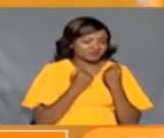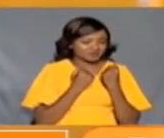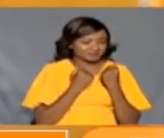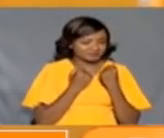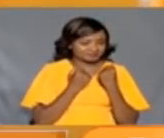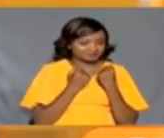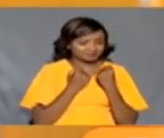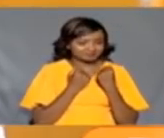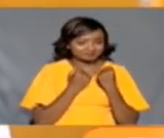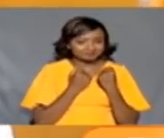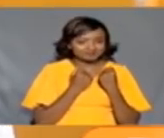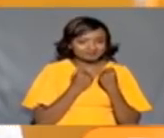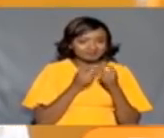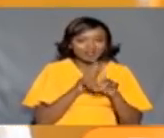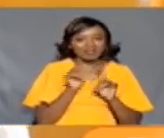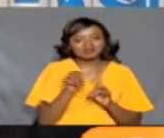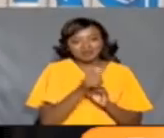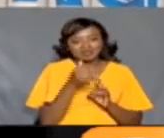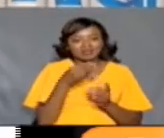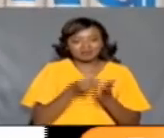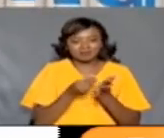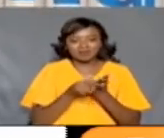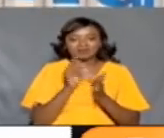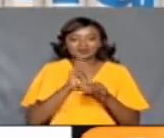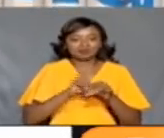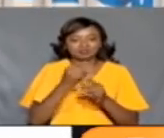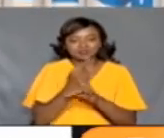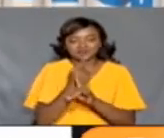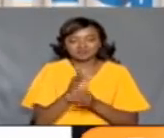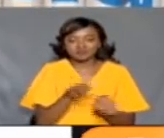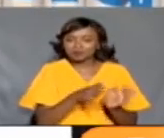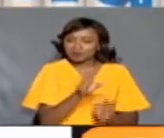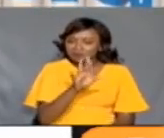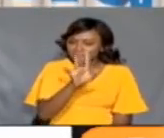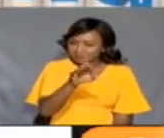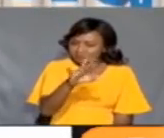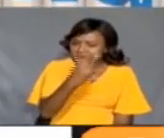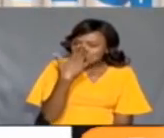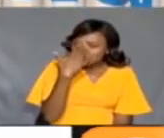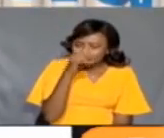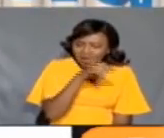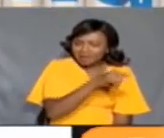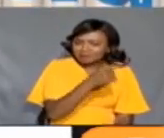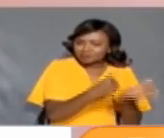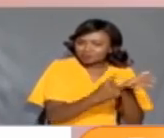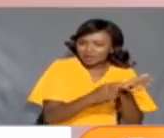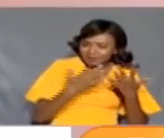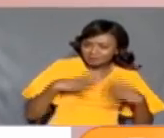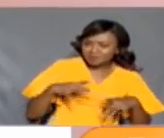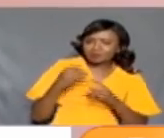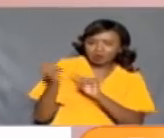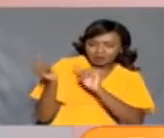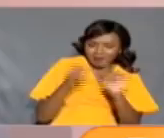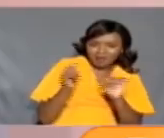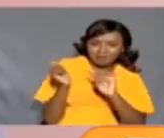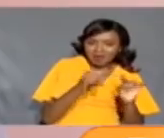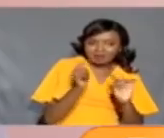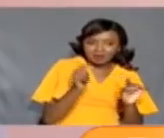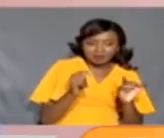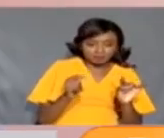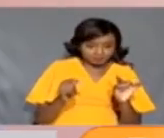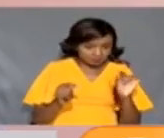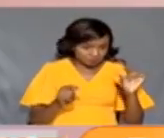ingine unaweka kwa matumizi ingine. So why is Uganda attractive? Uganda government